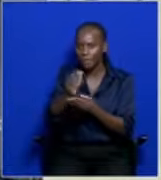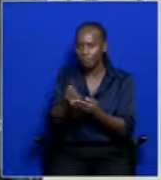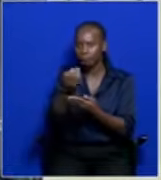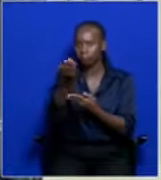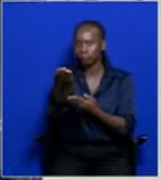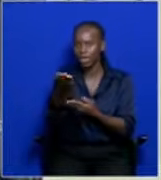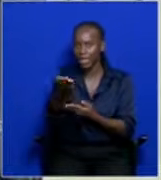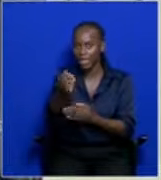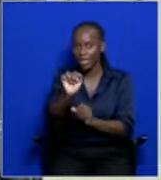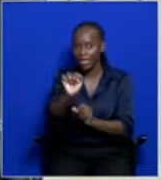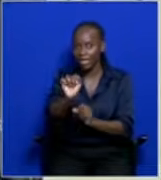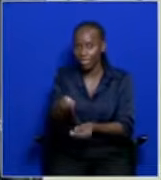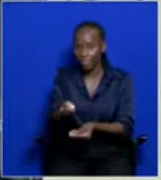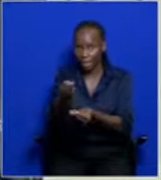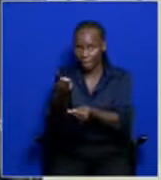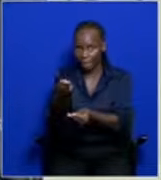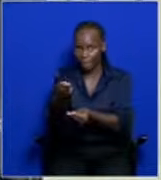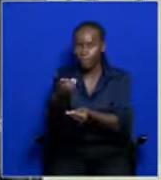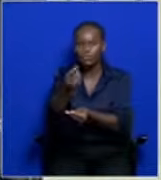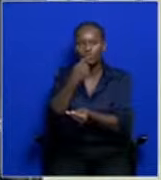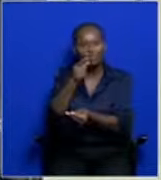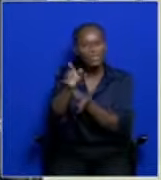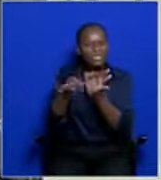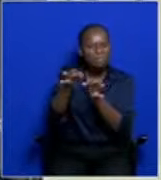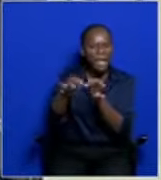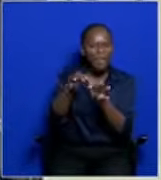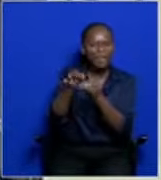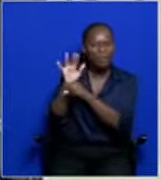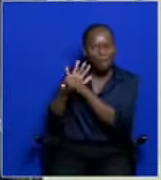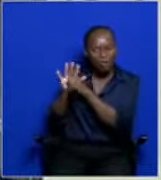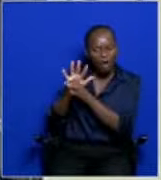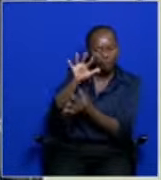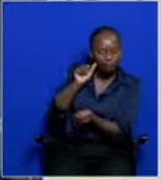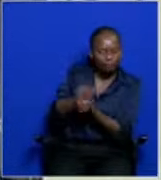the exact amount, it was estimation.